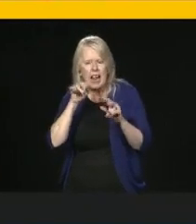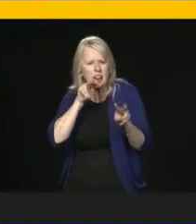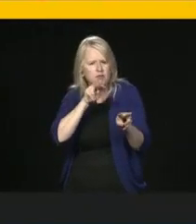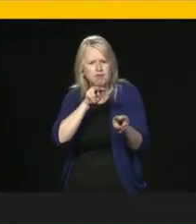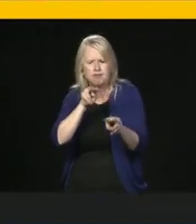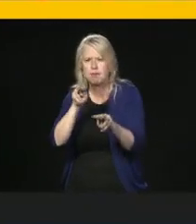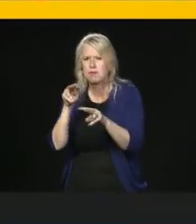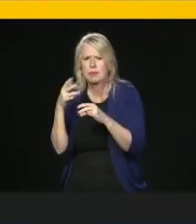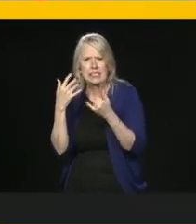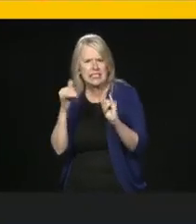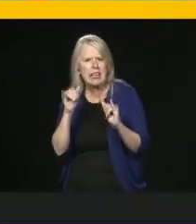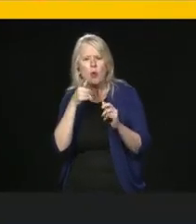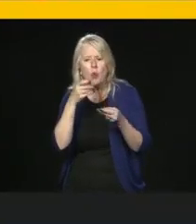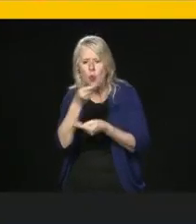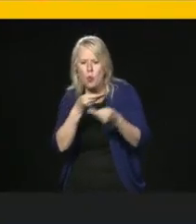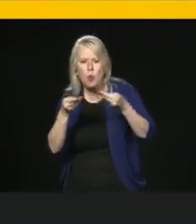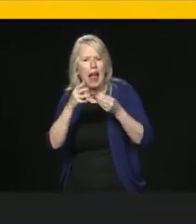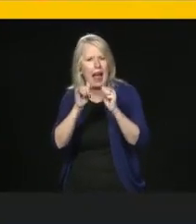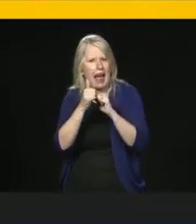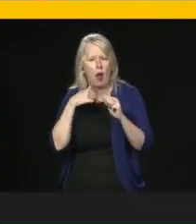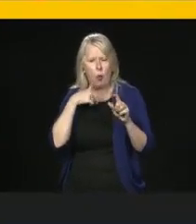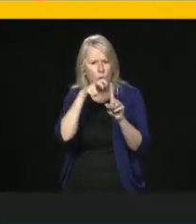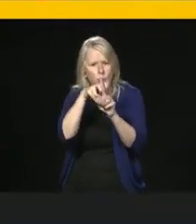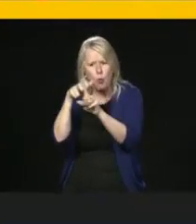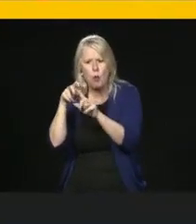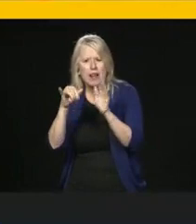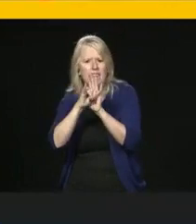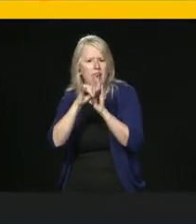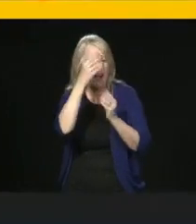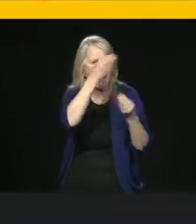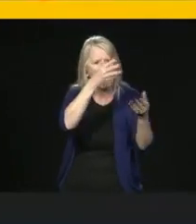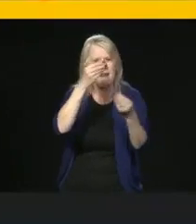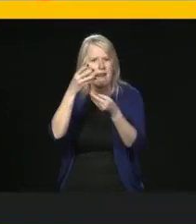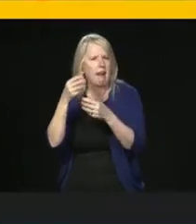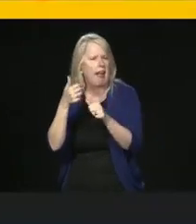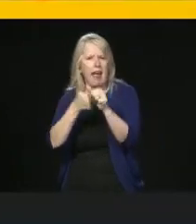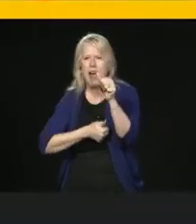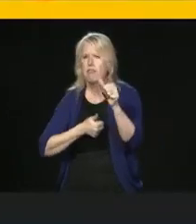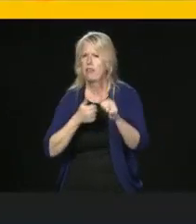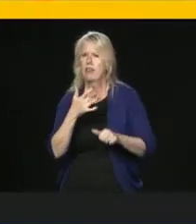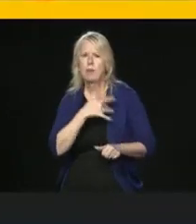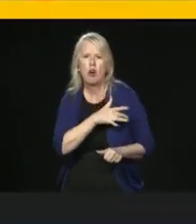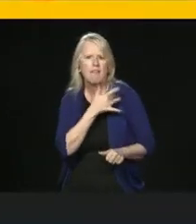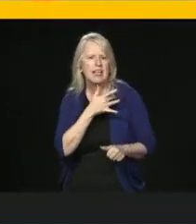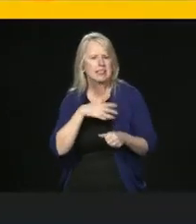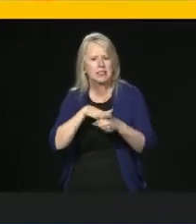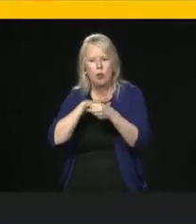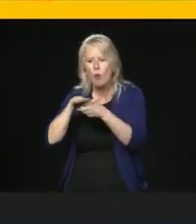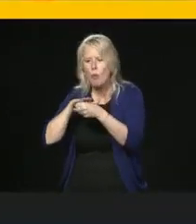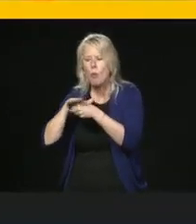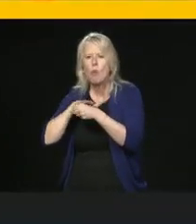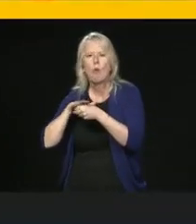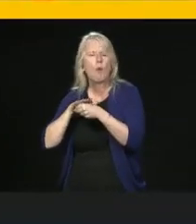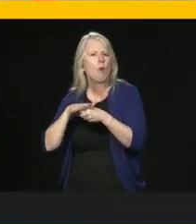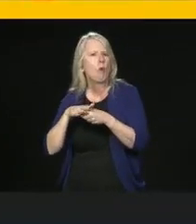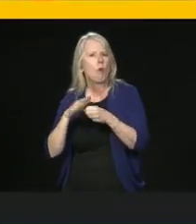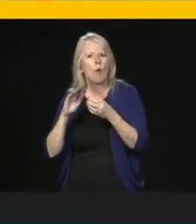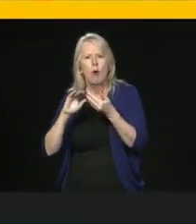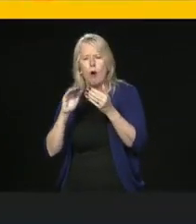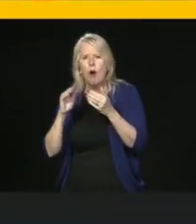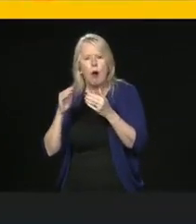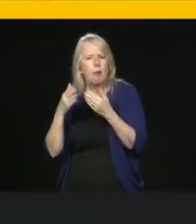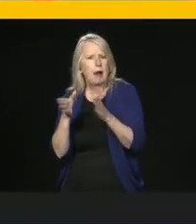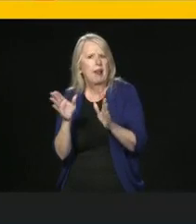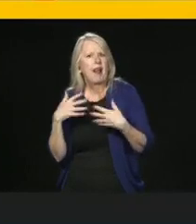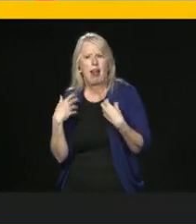every you know, province and local municipality, local public health right now. That is still